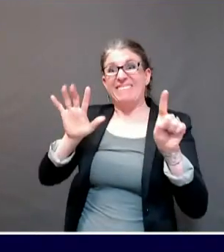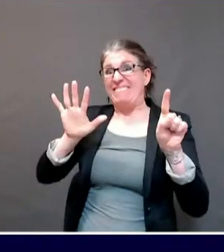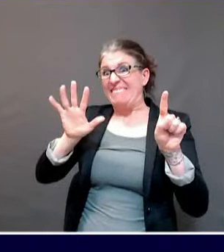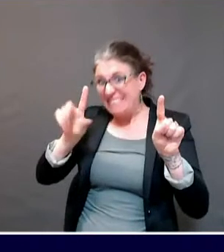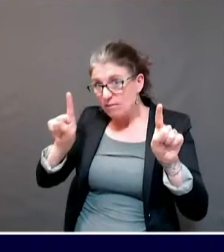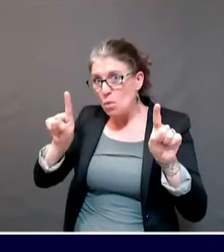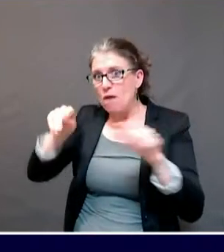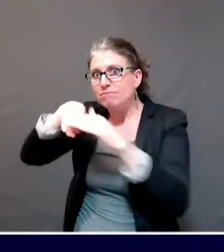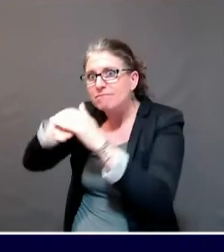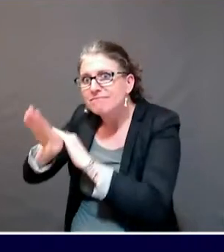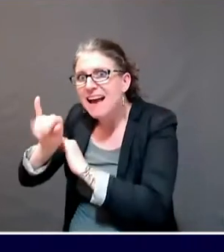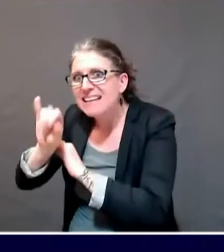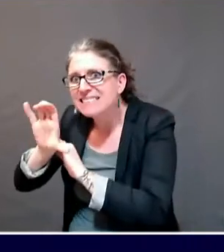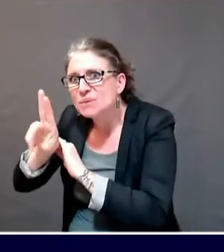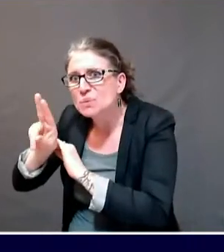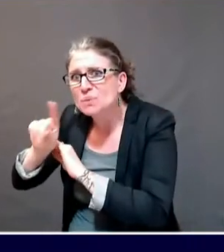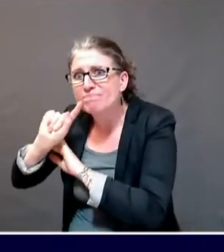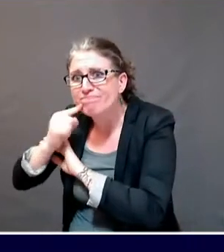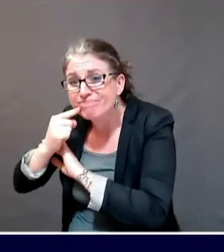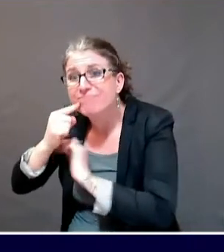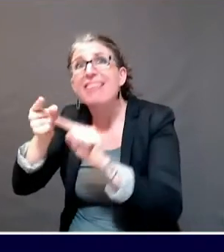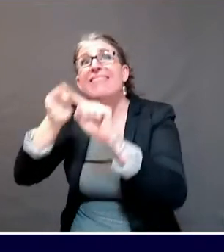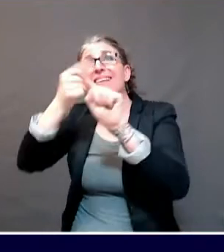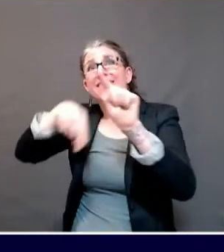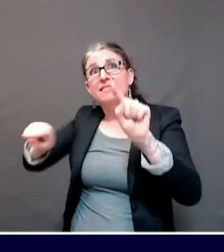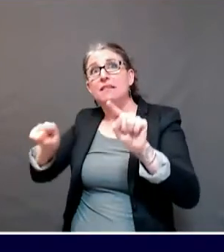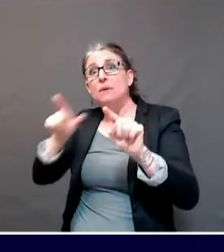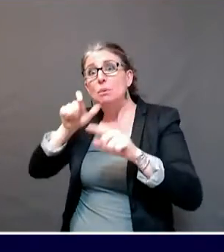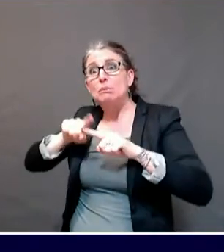a ventilator. Cumulatively,